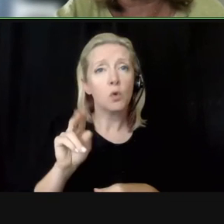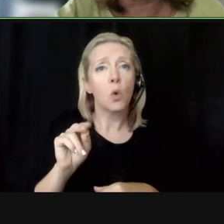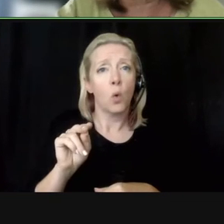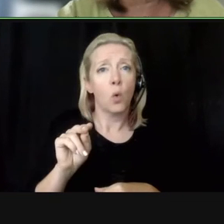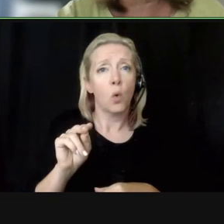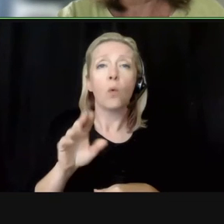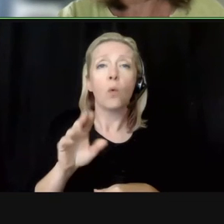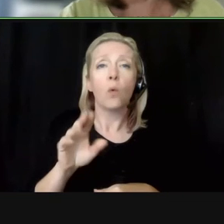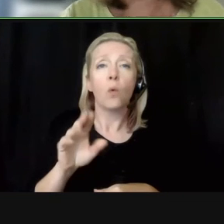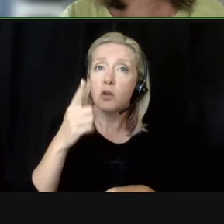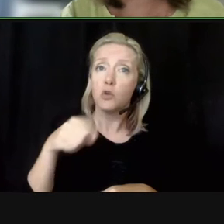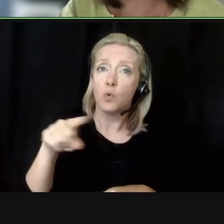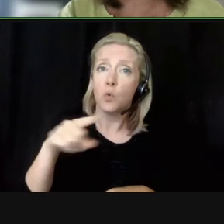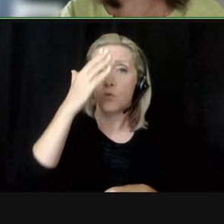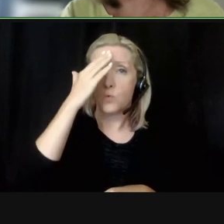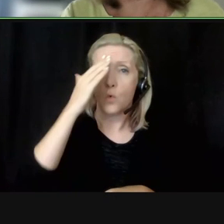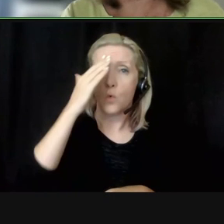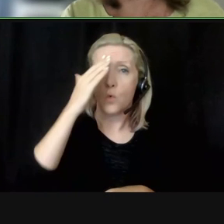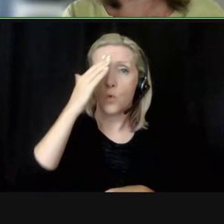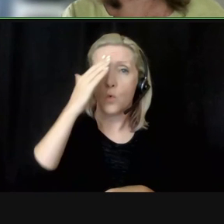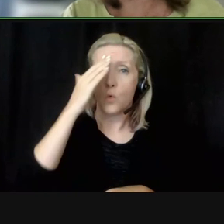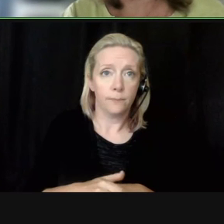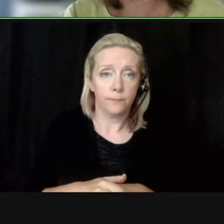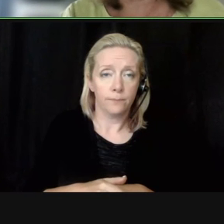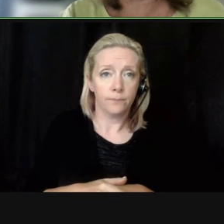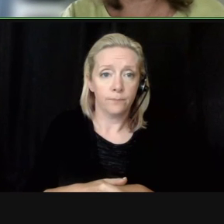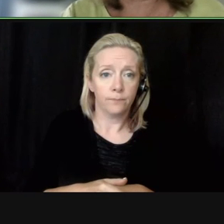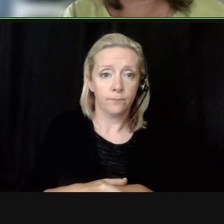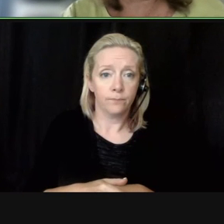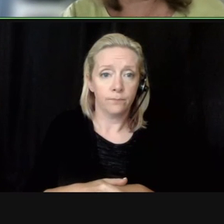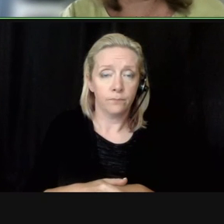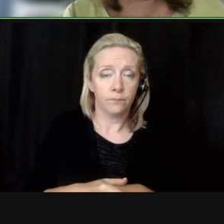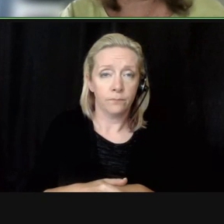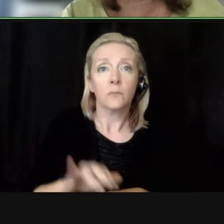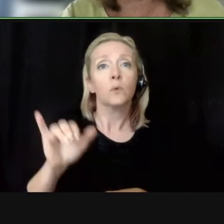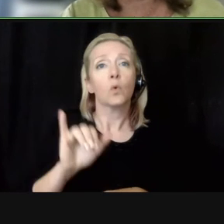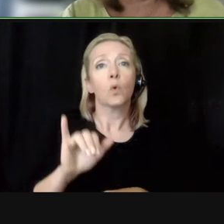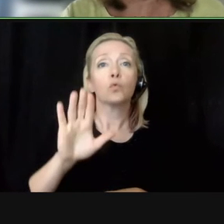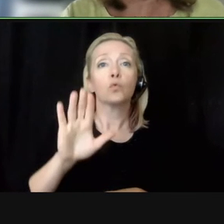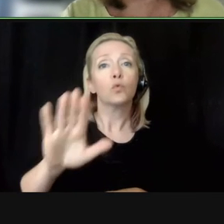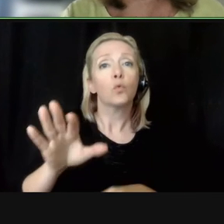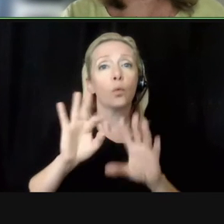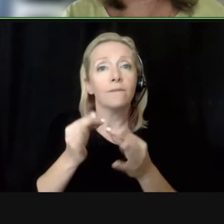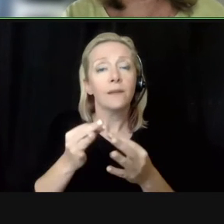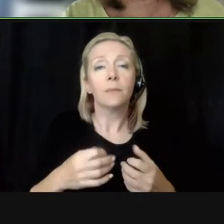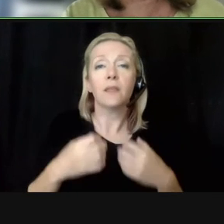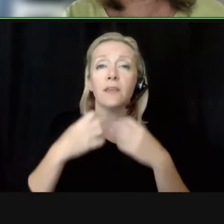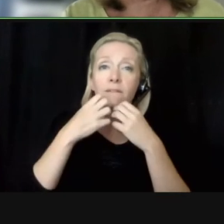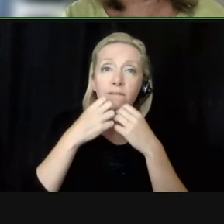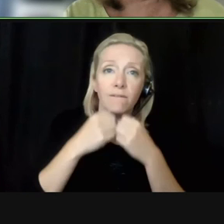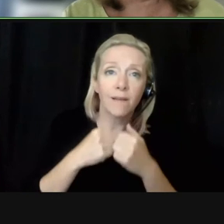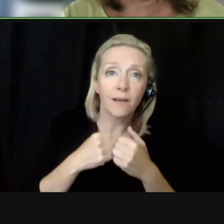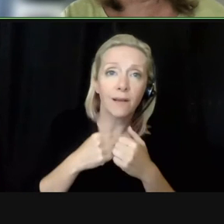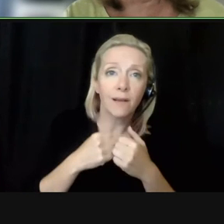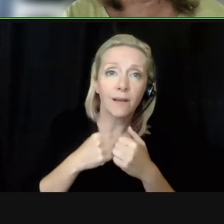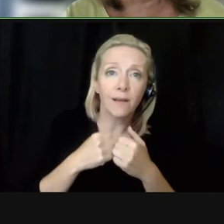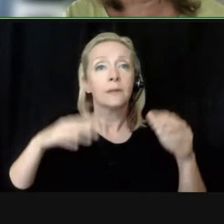your children. We also know that you know your own family values and you